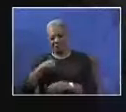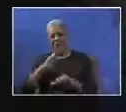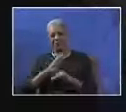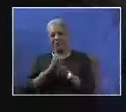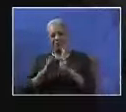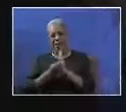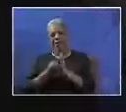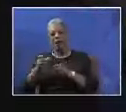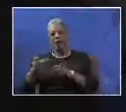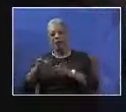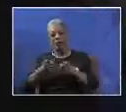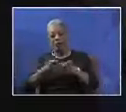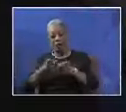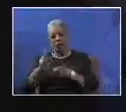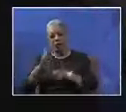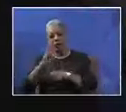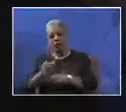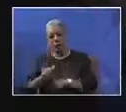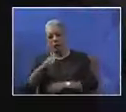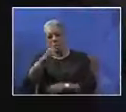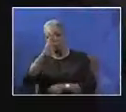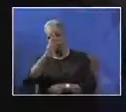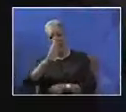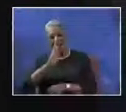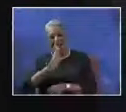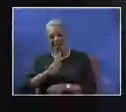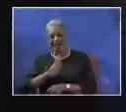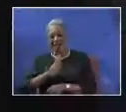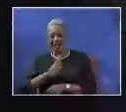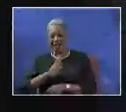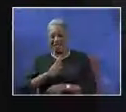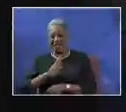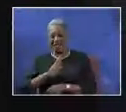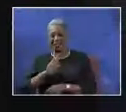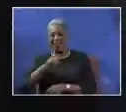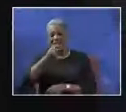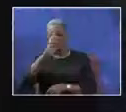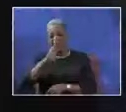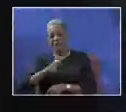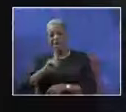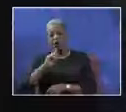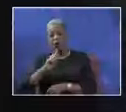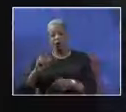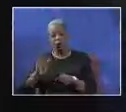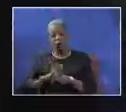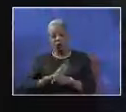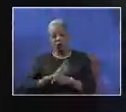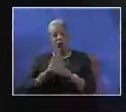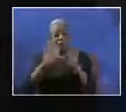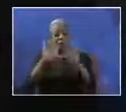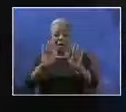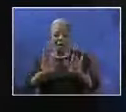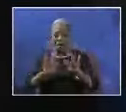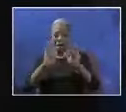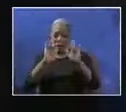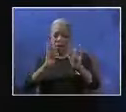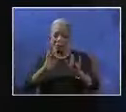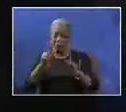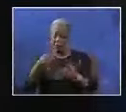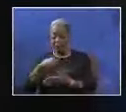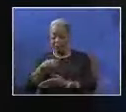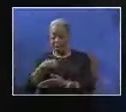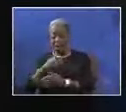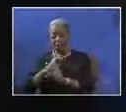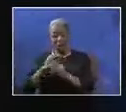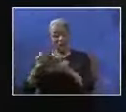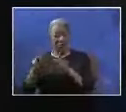merciful. Instead of David being upset, David said, what am I doing being king in the first place? I was a nobody. I was a shepherd in Bethlehem. But look at me. I'm the